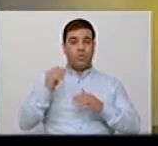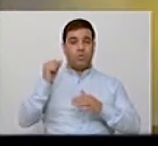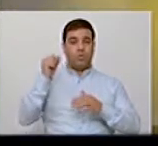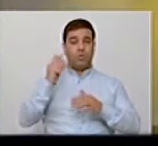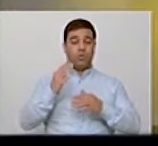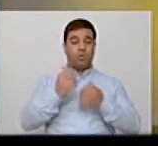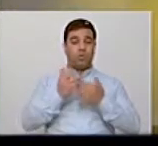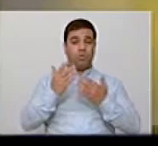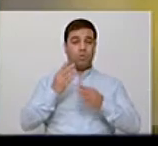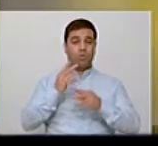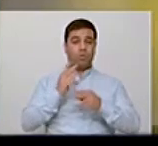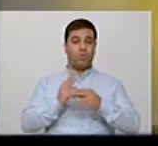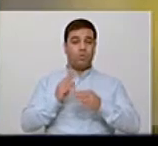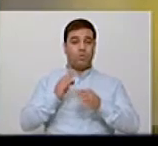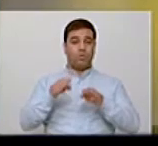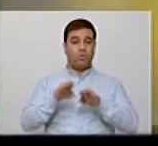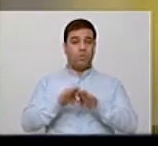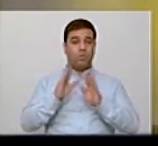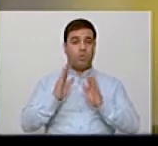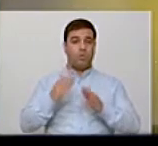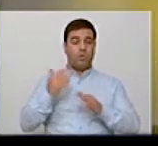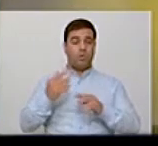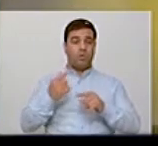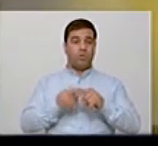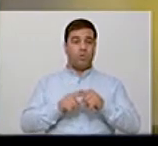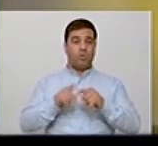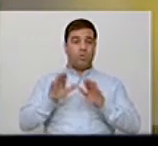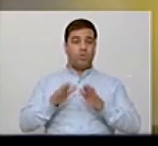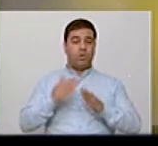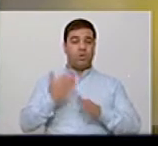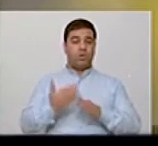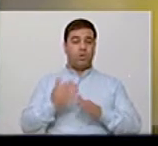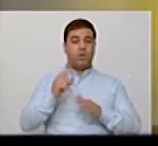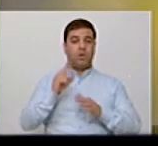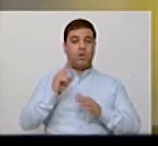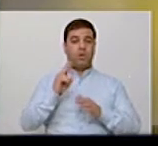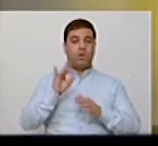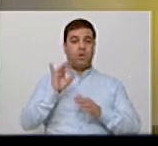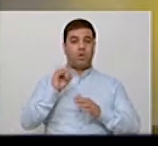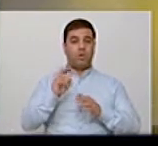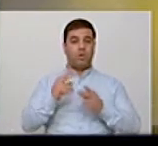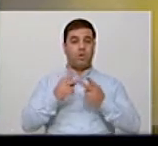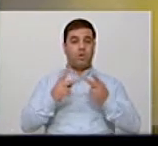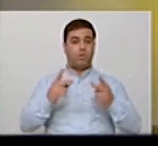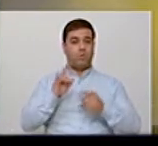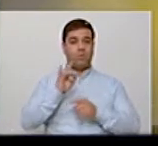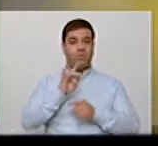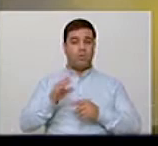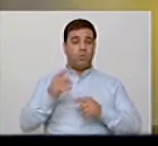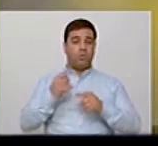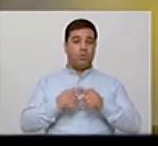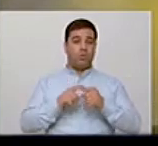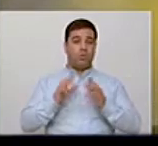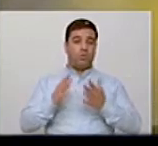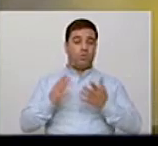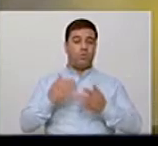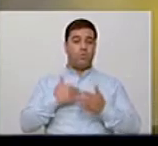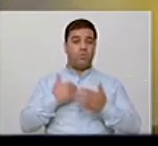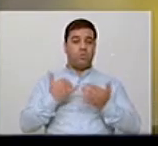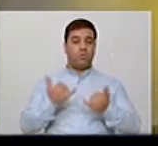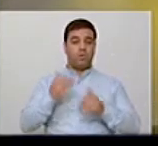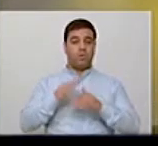to'sib qo'ysak, ya'ni yopib qo'ysak, o'sha joyda kraxmal hosil bo'lmaydi. Bu hodisani biz